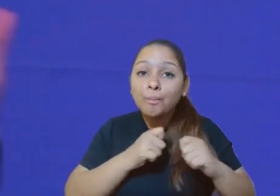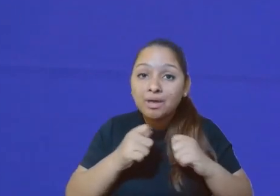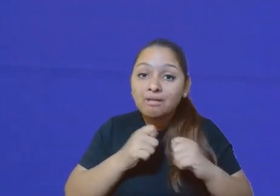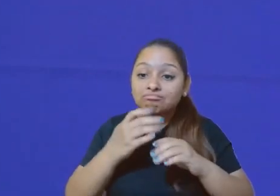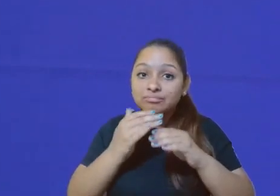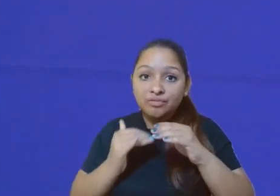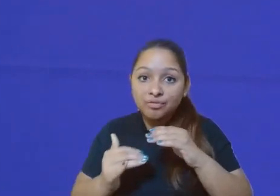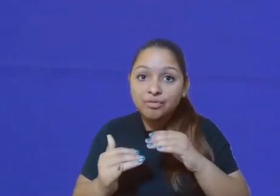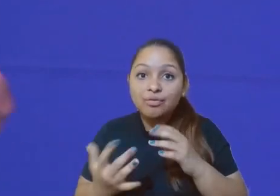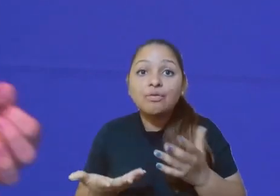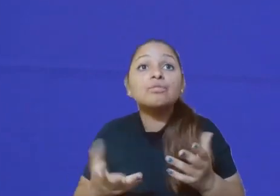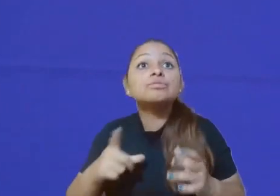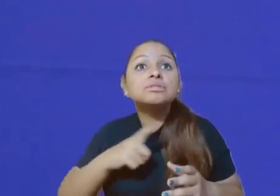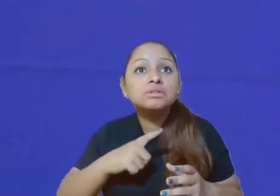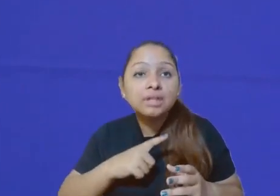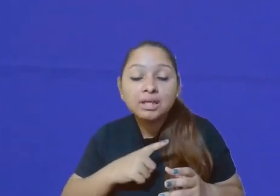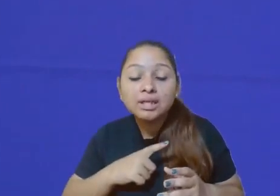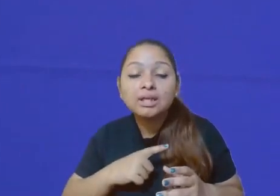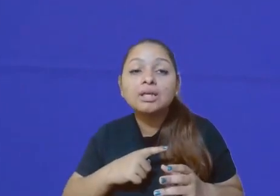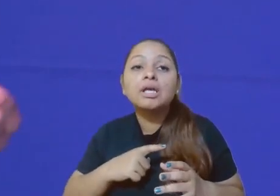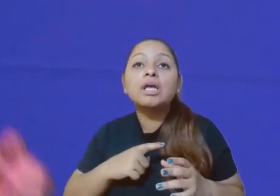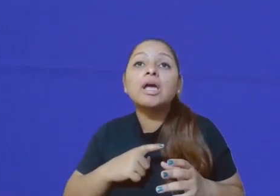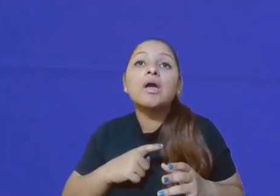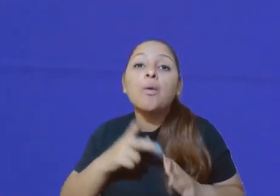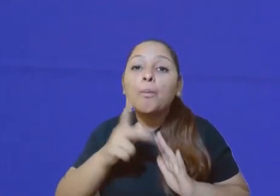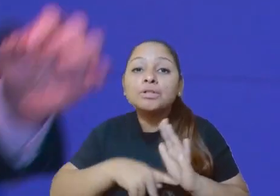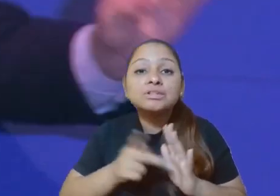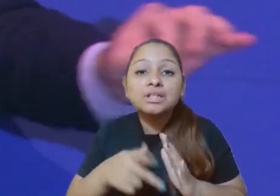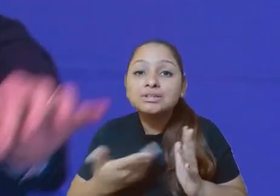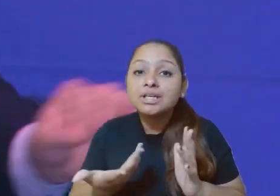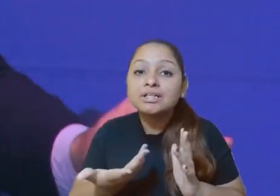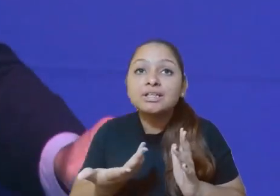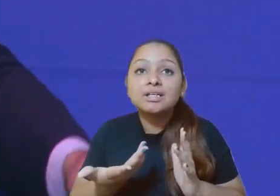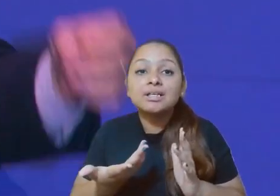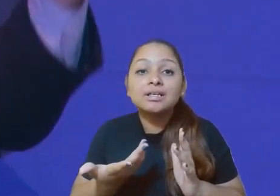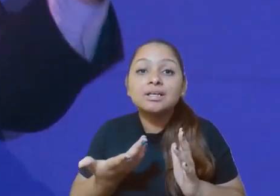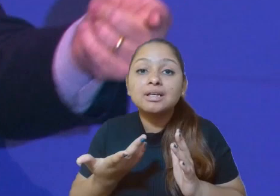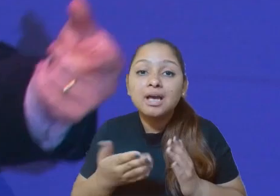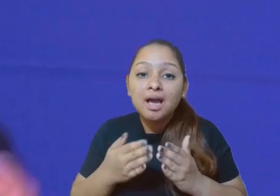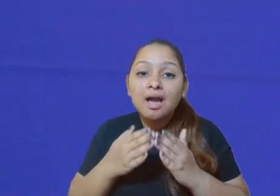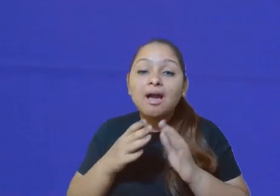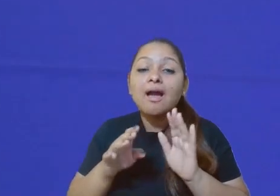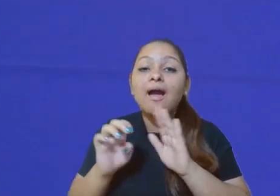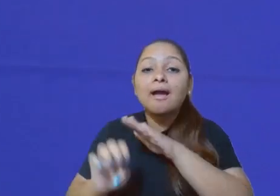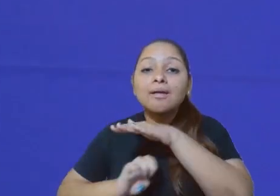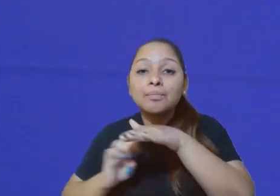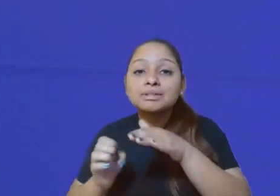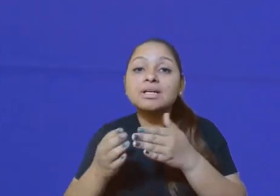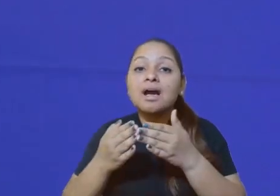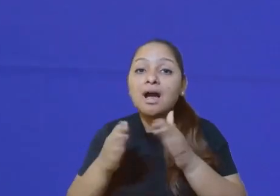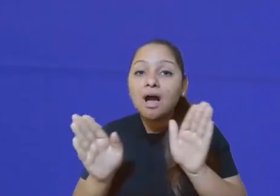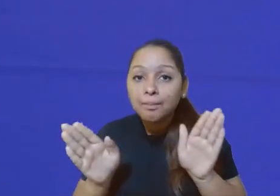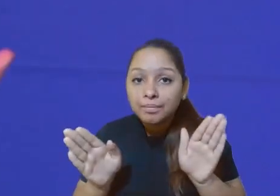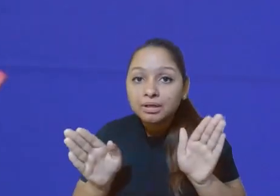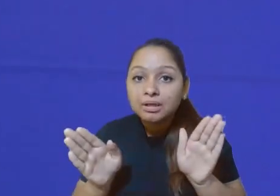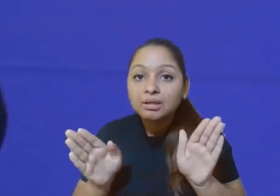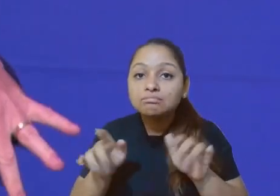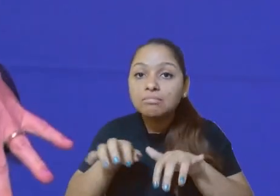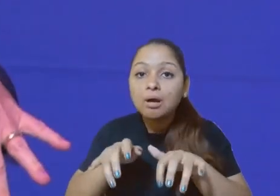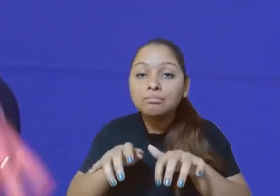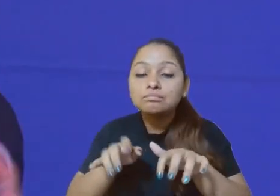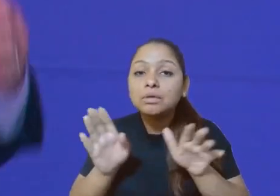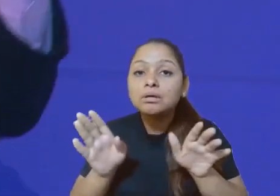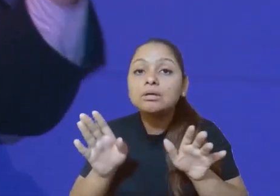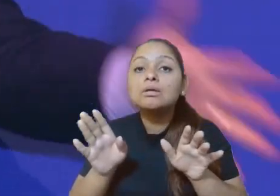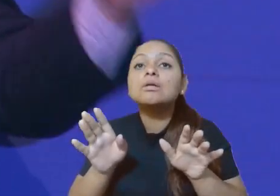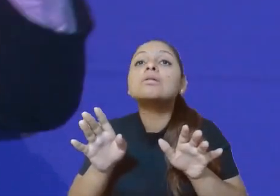has, they have process of opening and ending a company that the person is there. They click three times on the mouse, they have started the company. Two